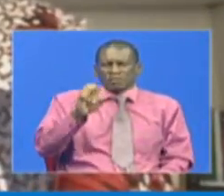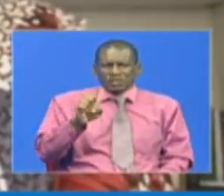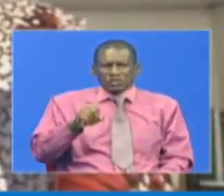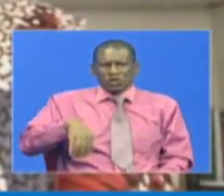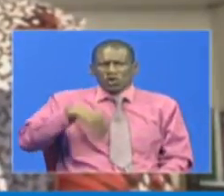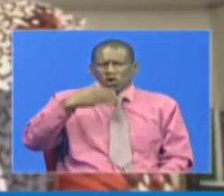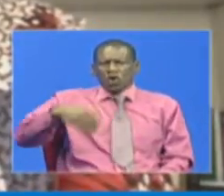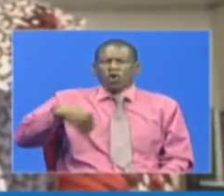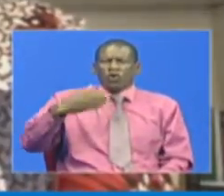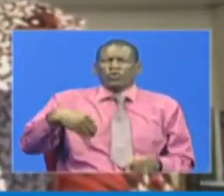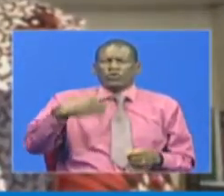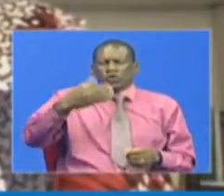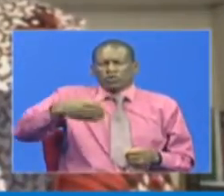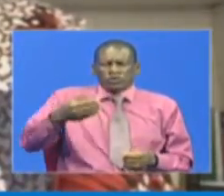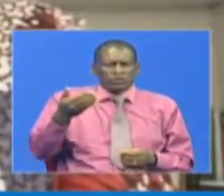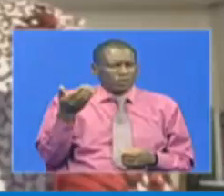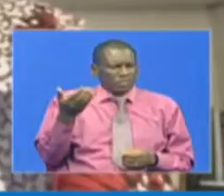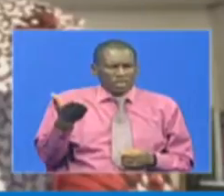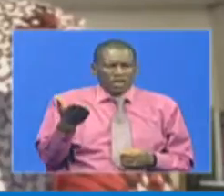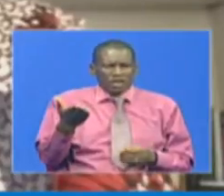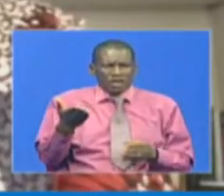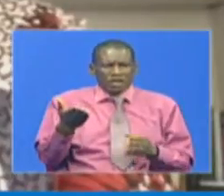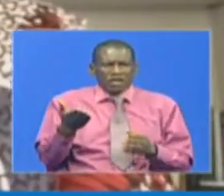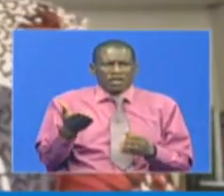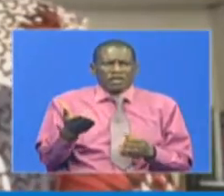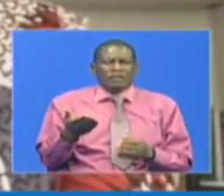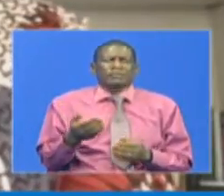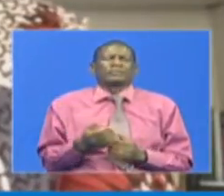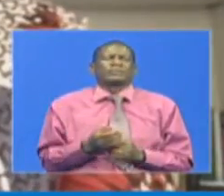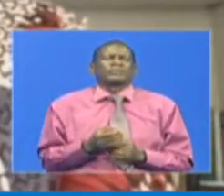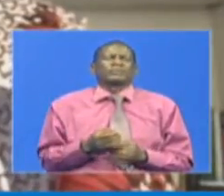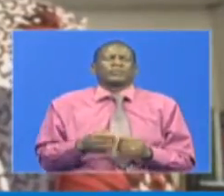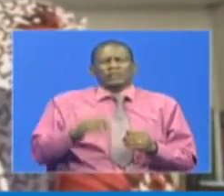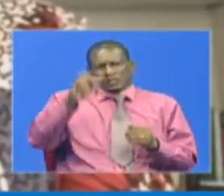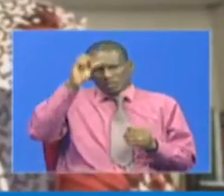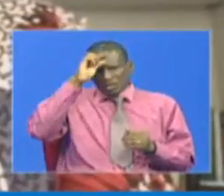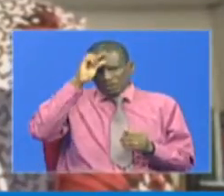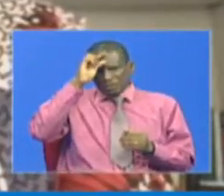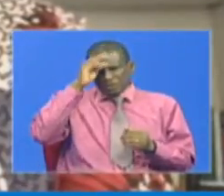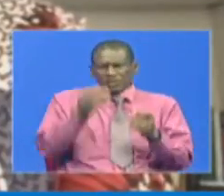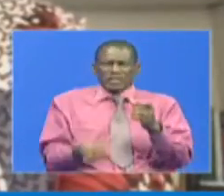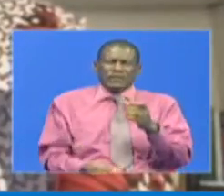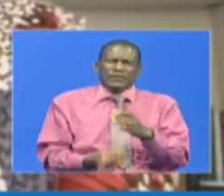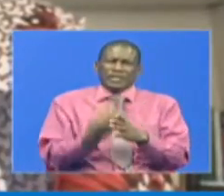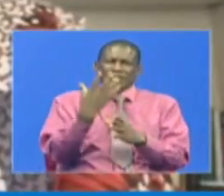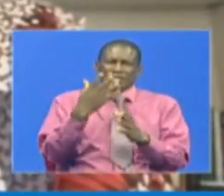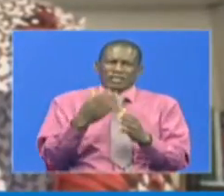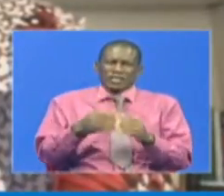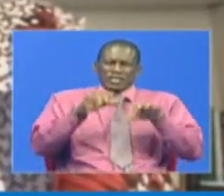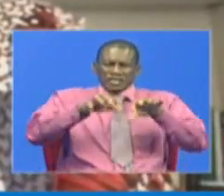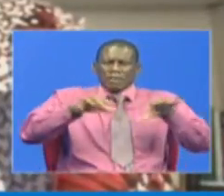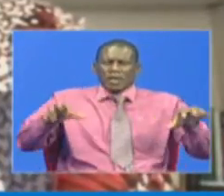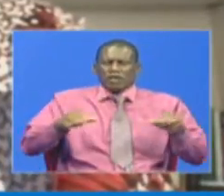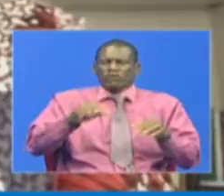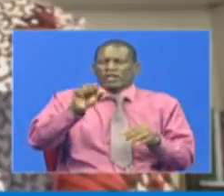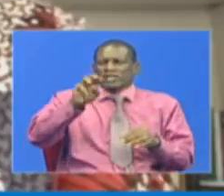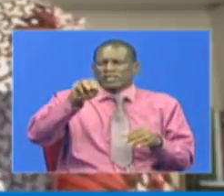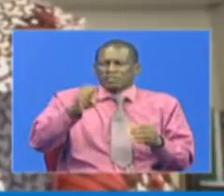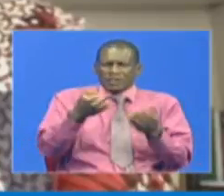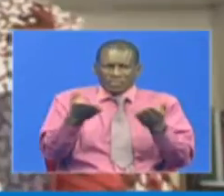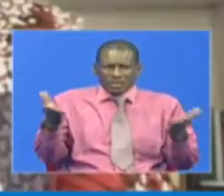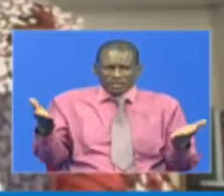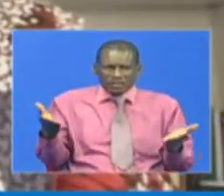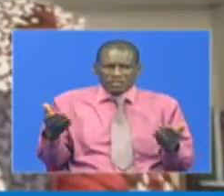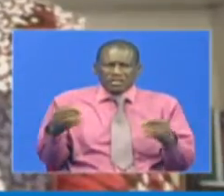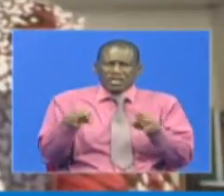be, in the front burner. Government will create the market for SME goods, as it